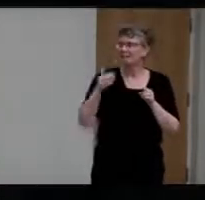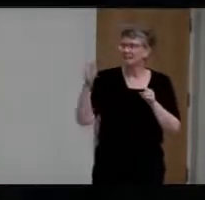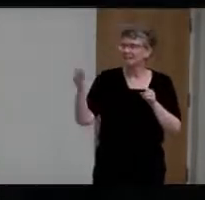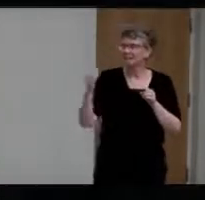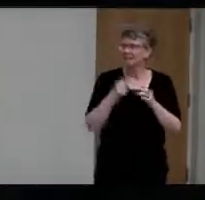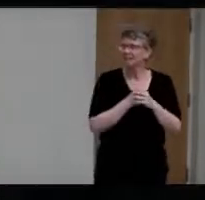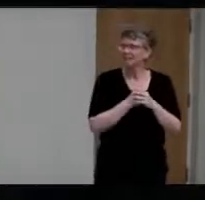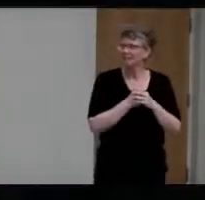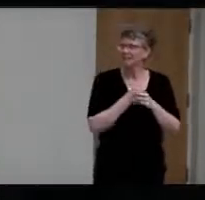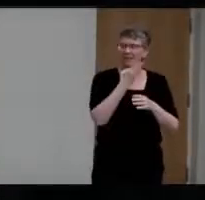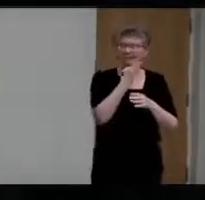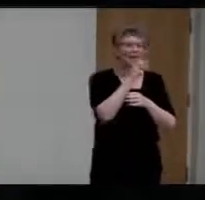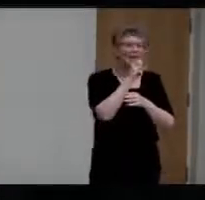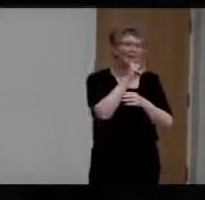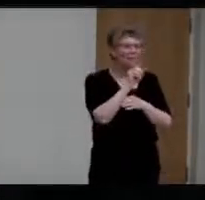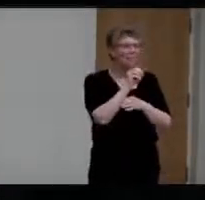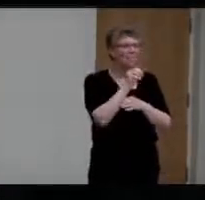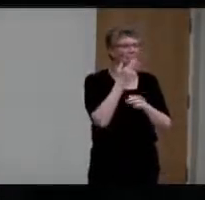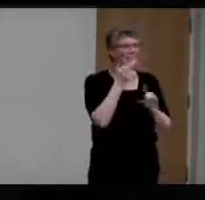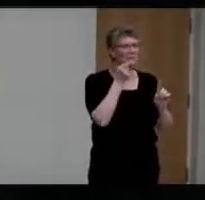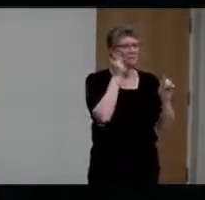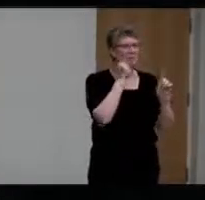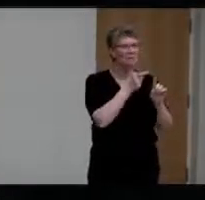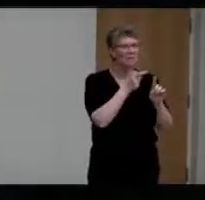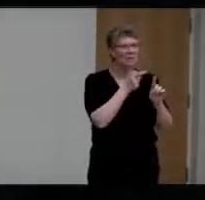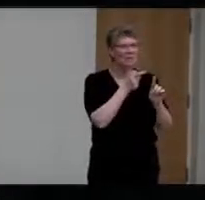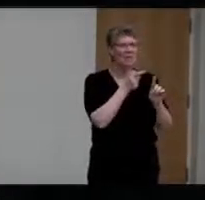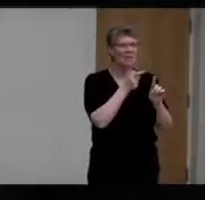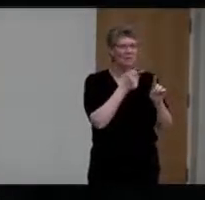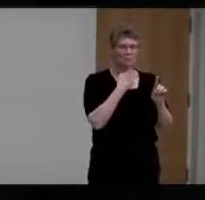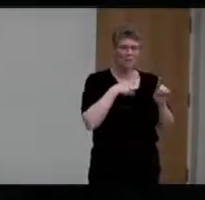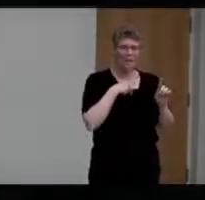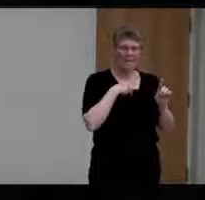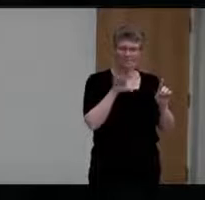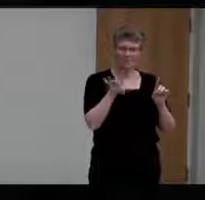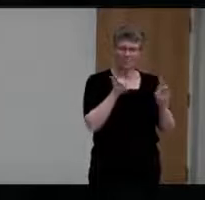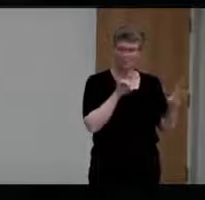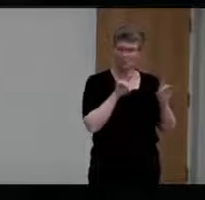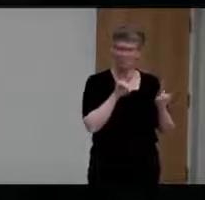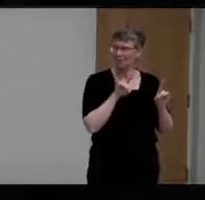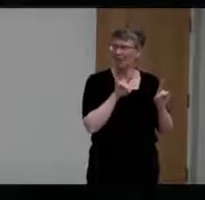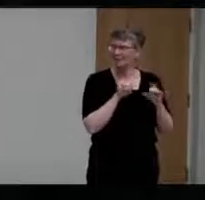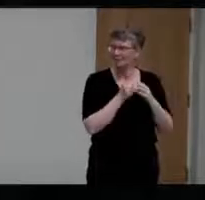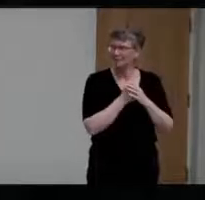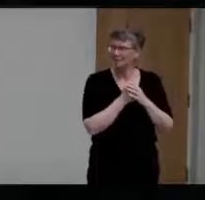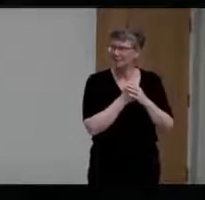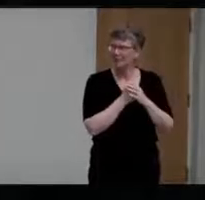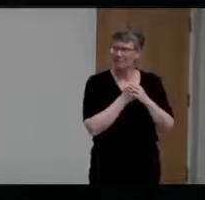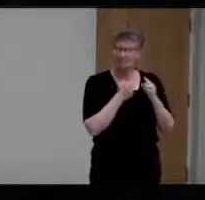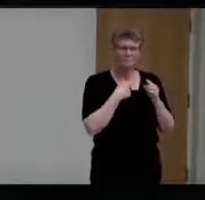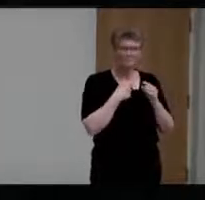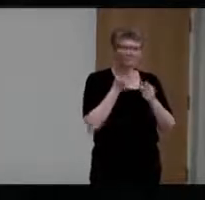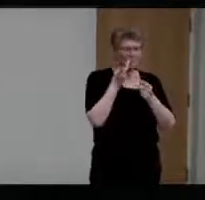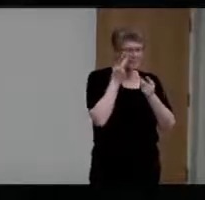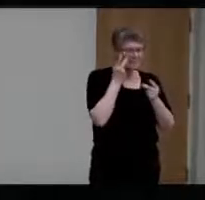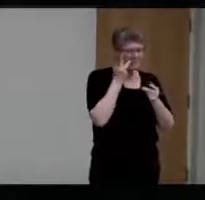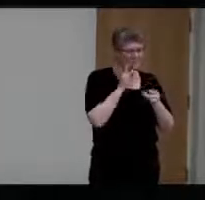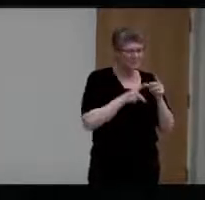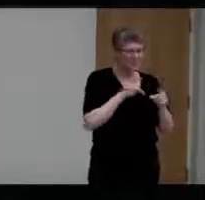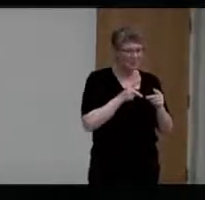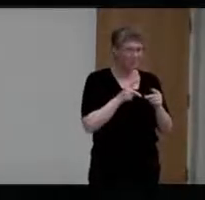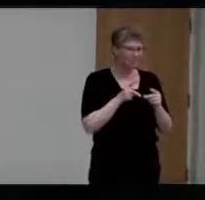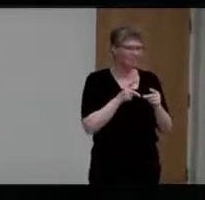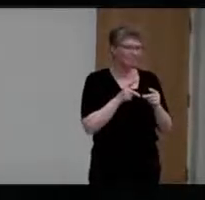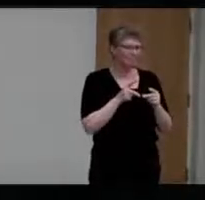sort of terror stories of like, oh no, AI is going to take my job, and the stories are real. Like looking at the justices, and we have people who are in jail based on